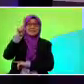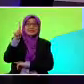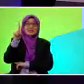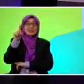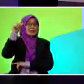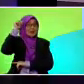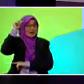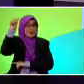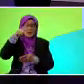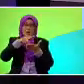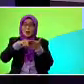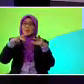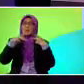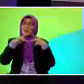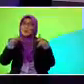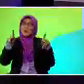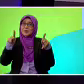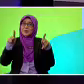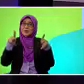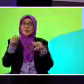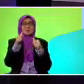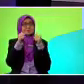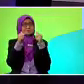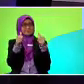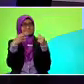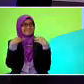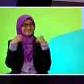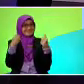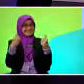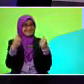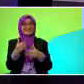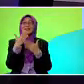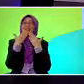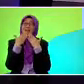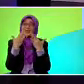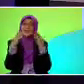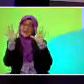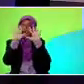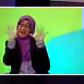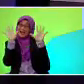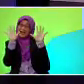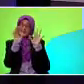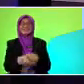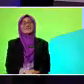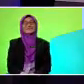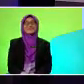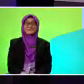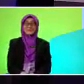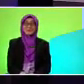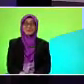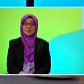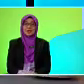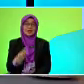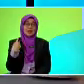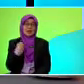you? Waalaikumsalam. I'm fine, thank you, Irfan. Alright, thank you. Hello, everyone. Hello, everyone. Hi. And we also